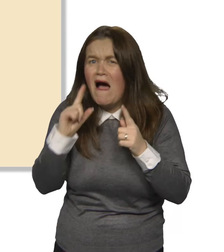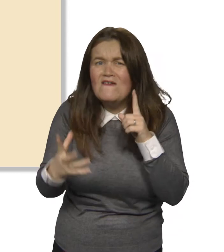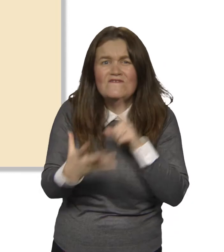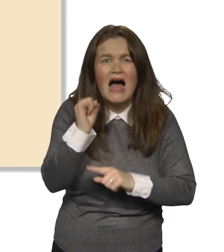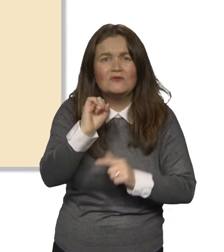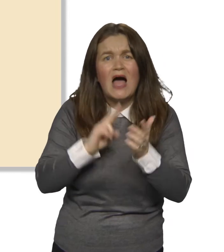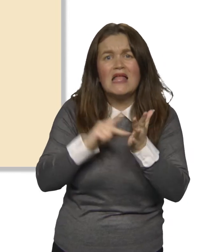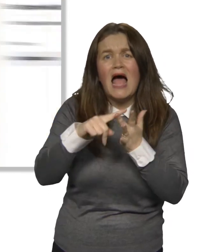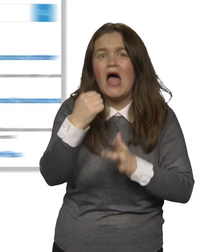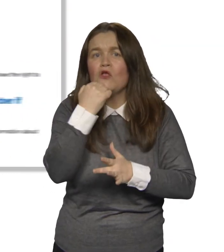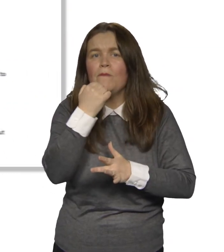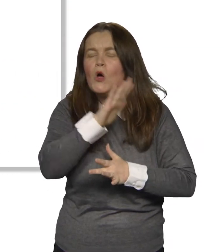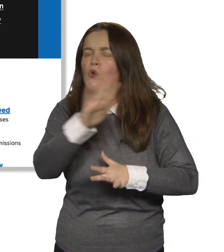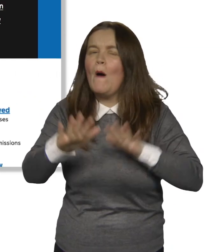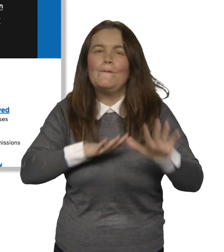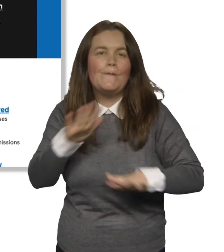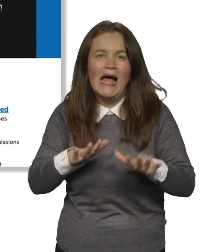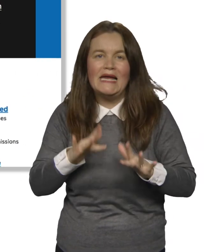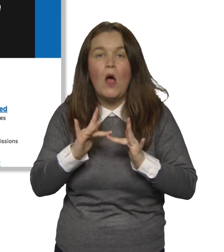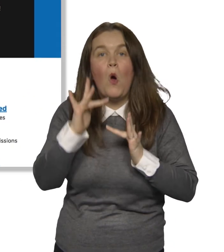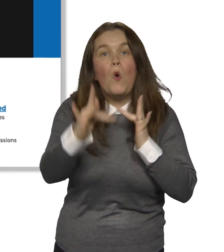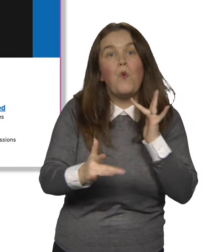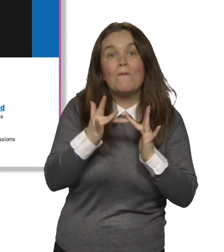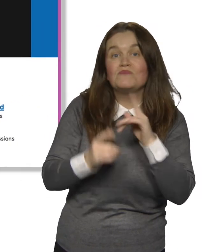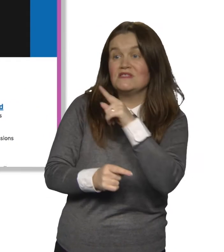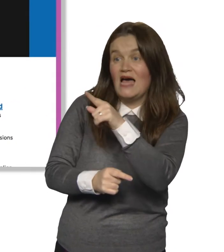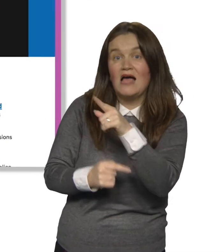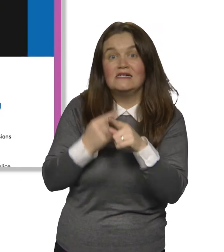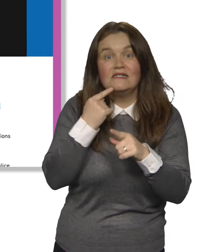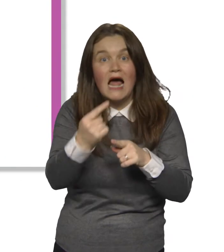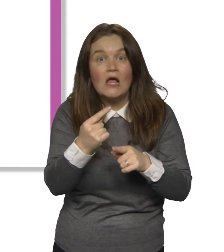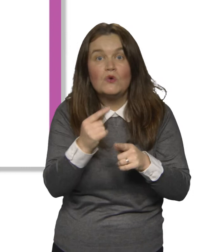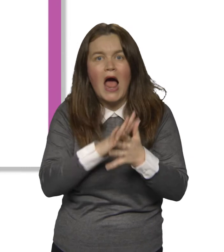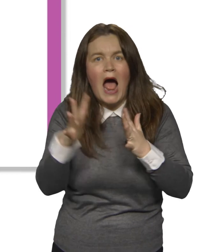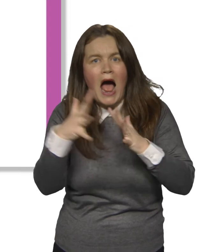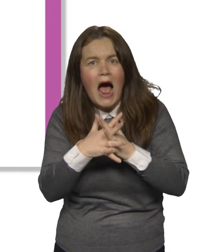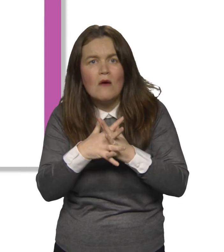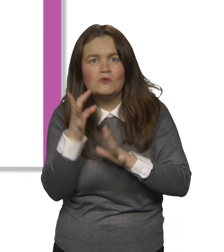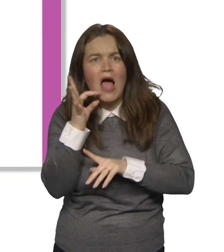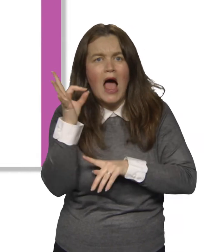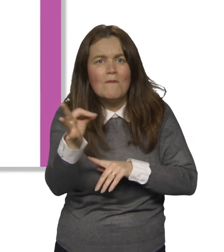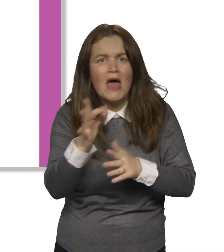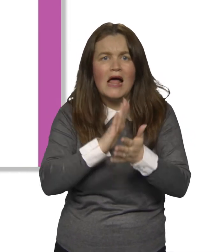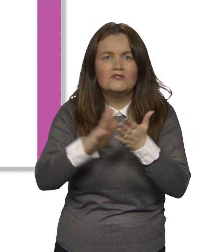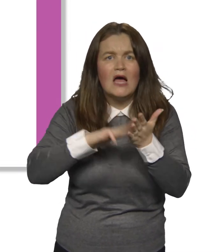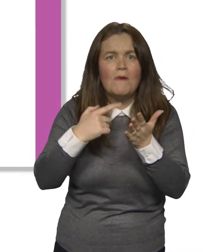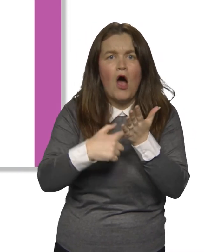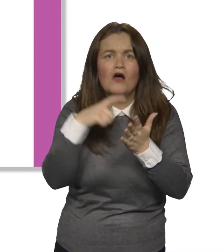number? Don't panic. The gov.uk website will tell you how to apply to HMRC to get another